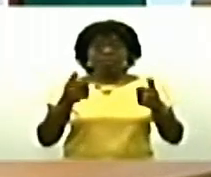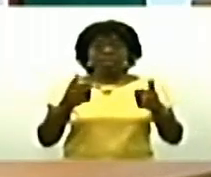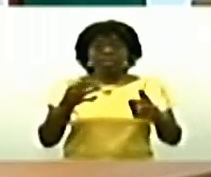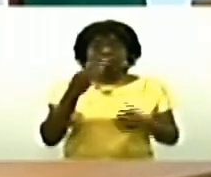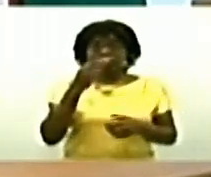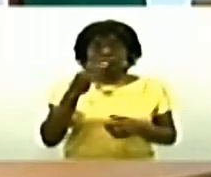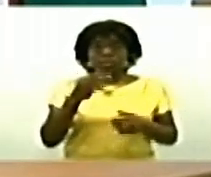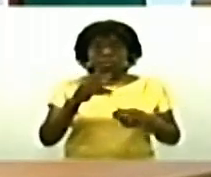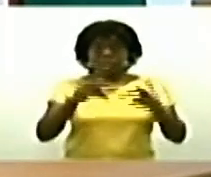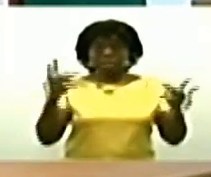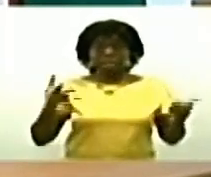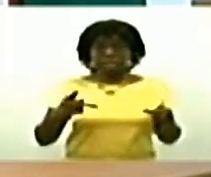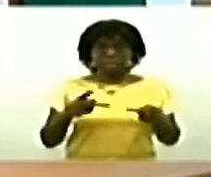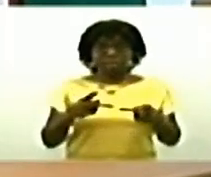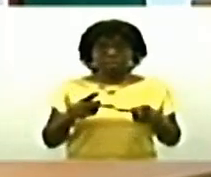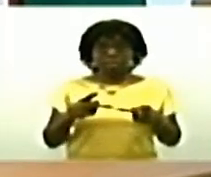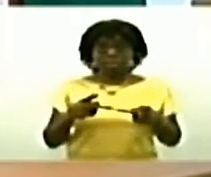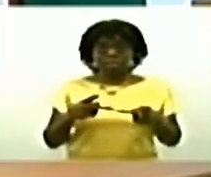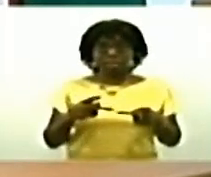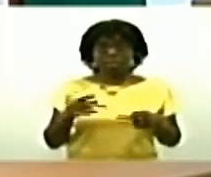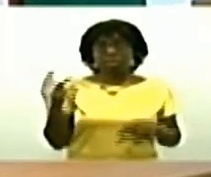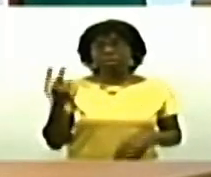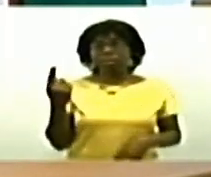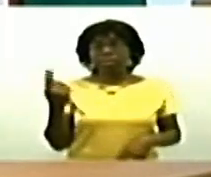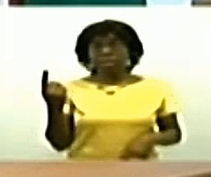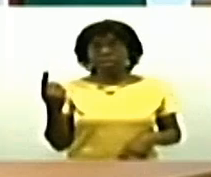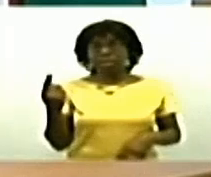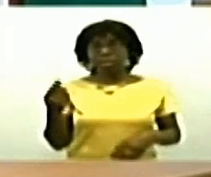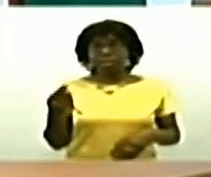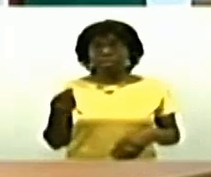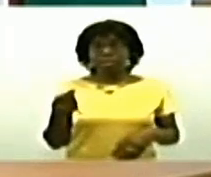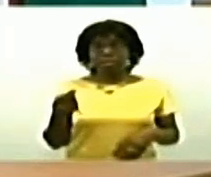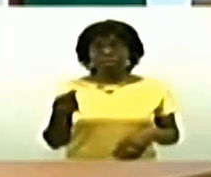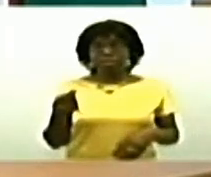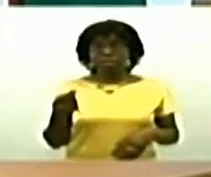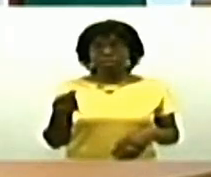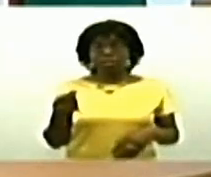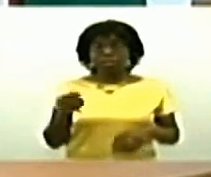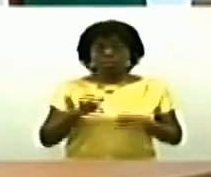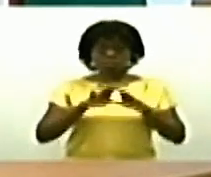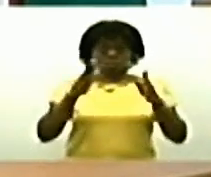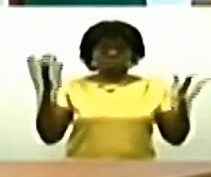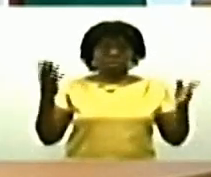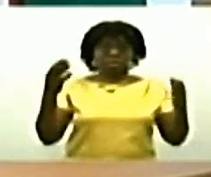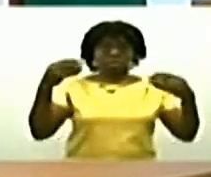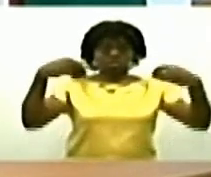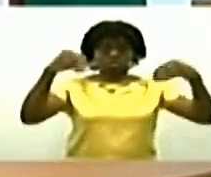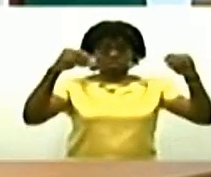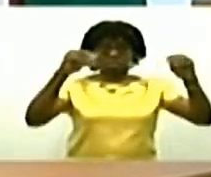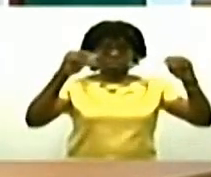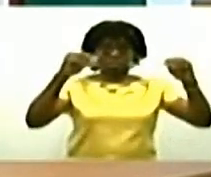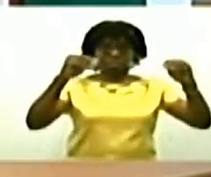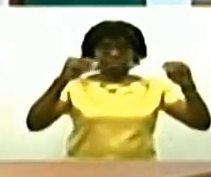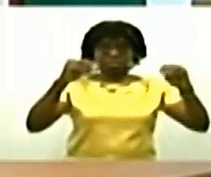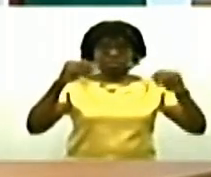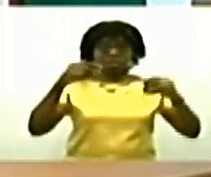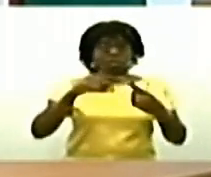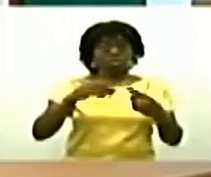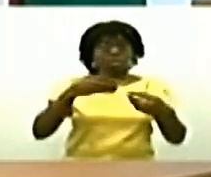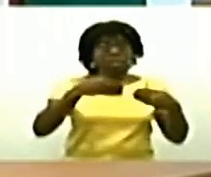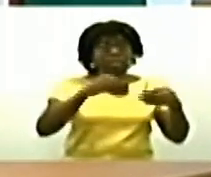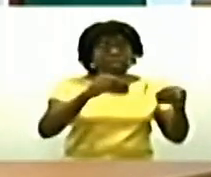food joints you could find. Somebody opens a store to